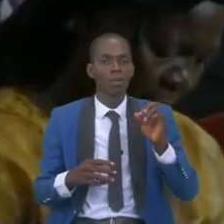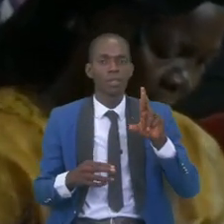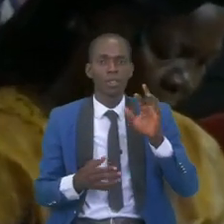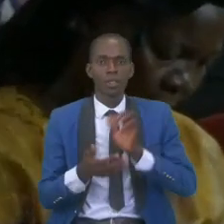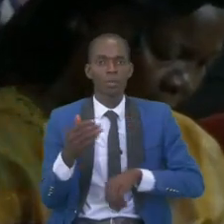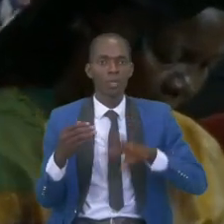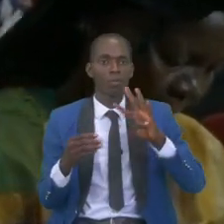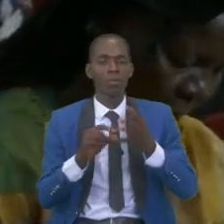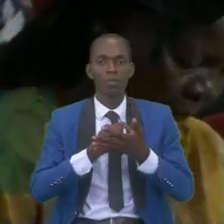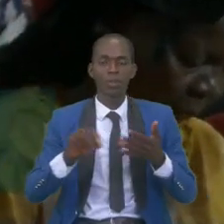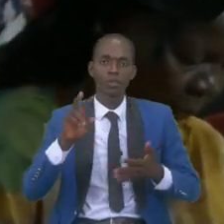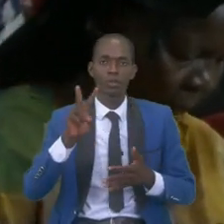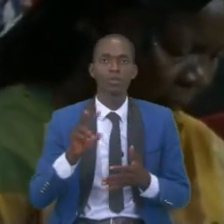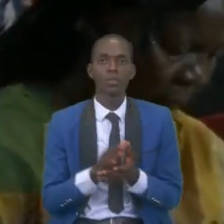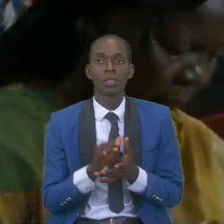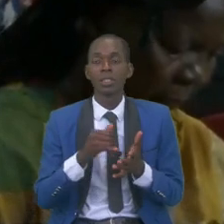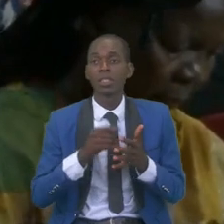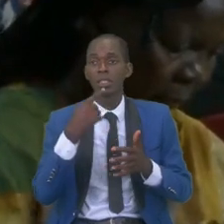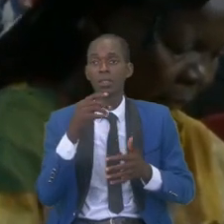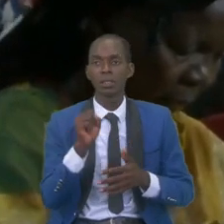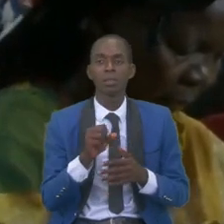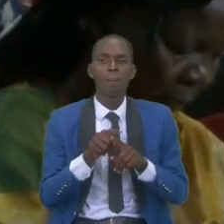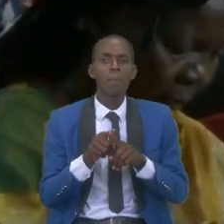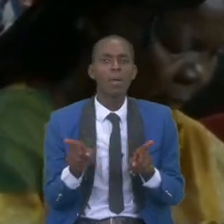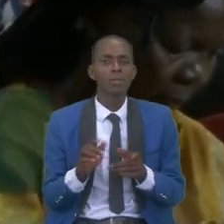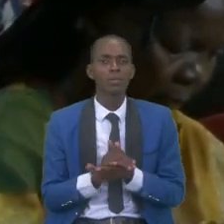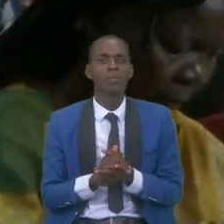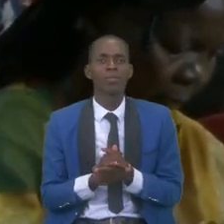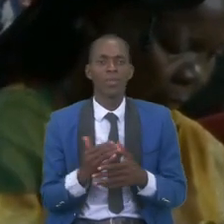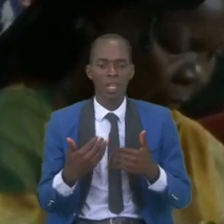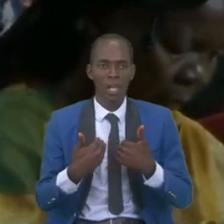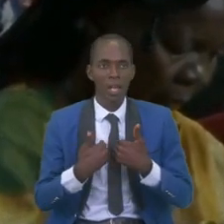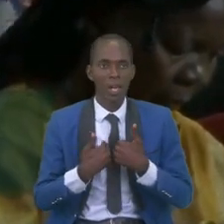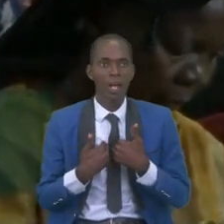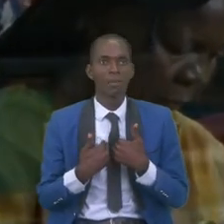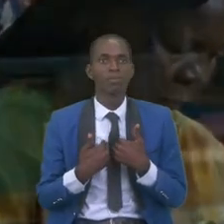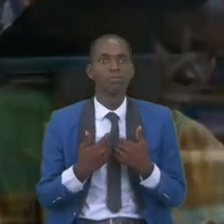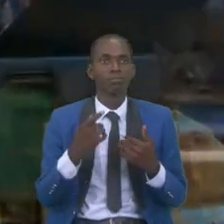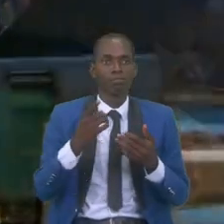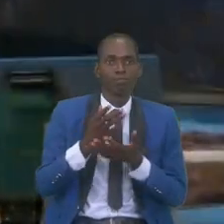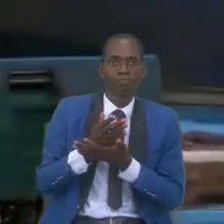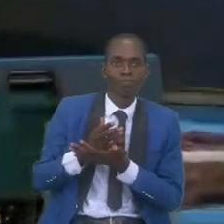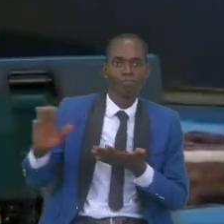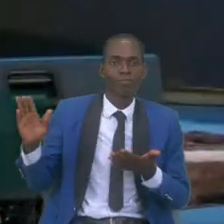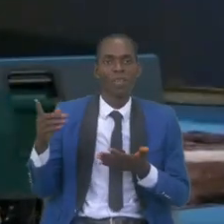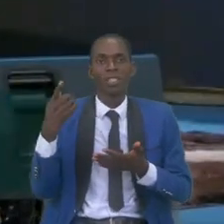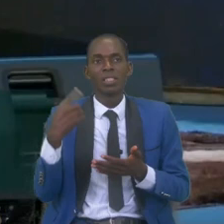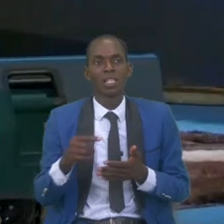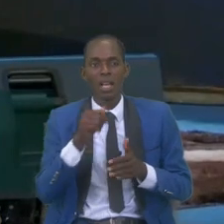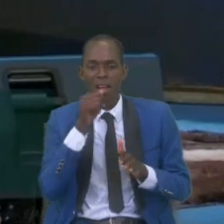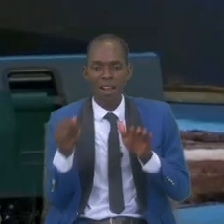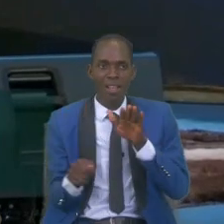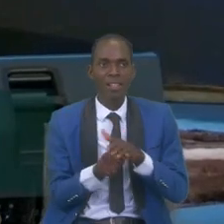It says, but have renounced the hidden things